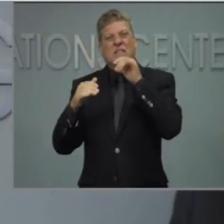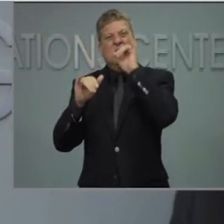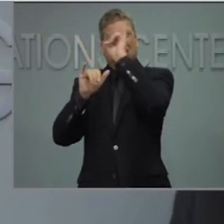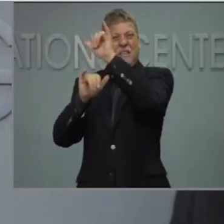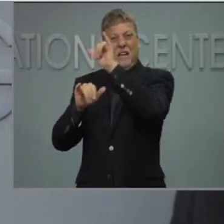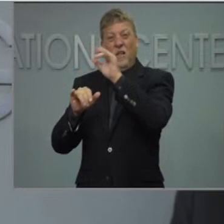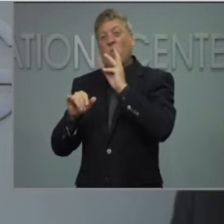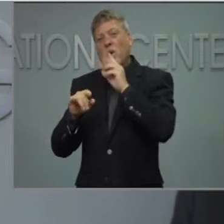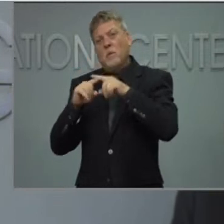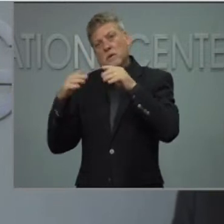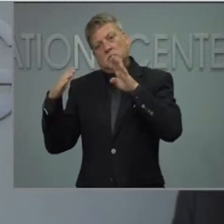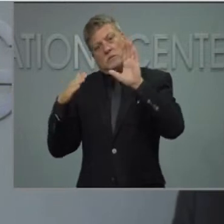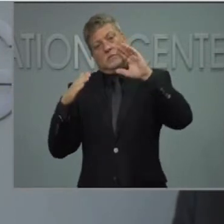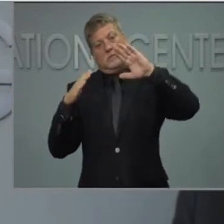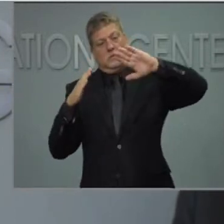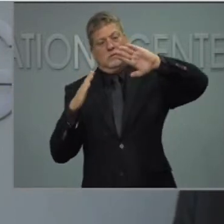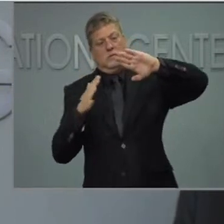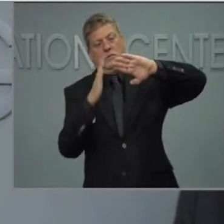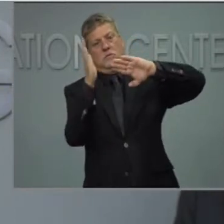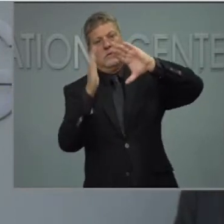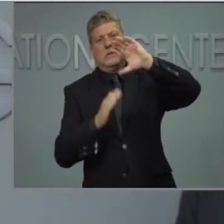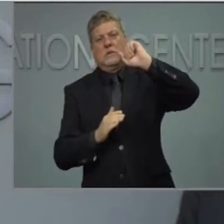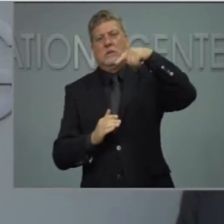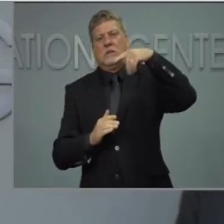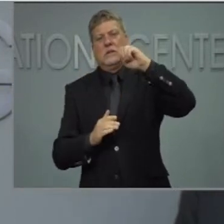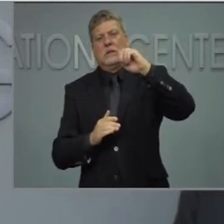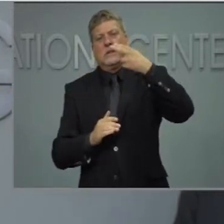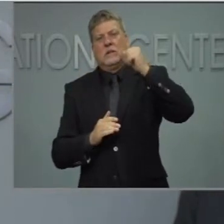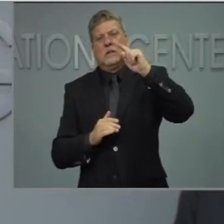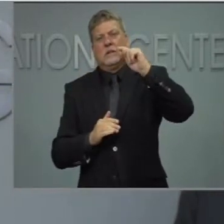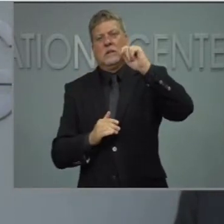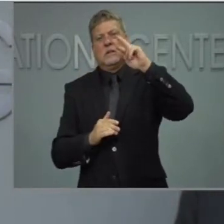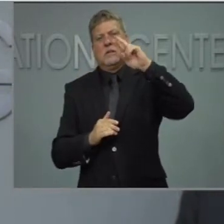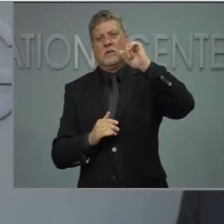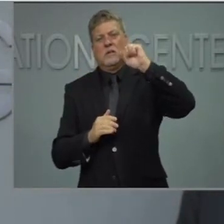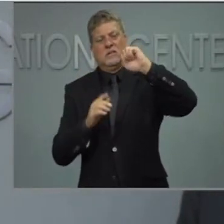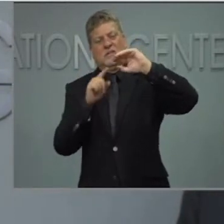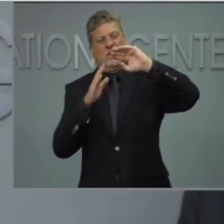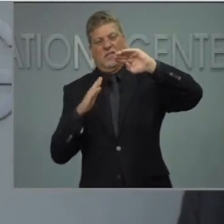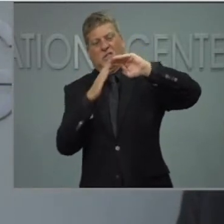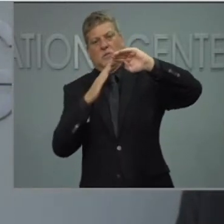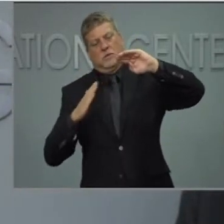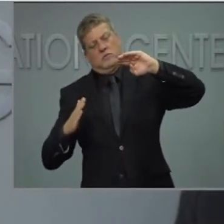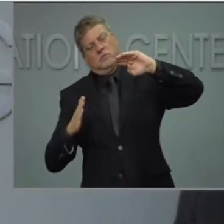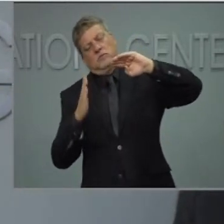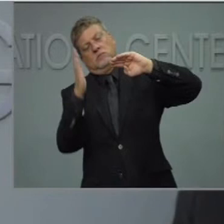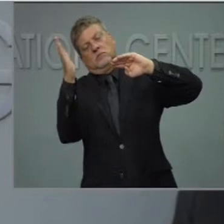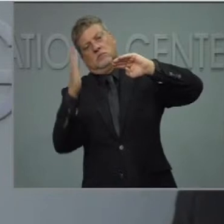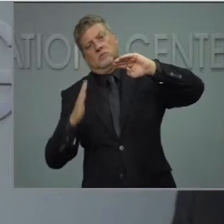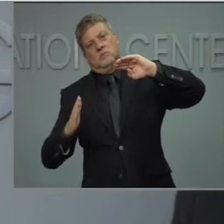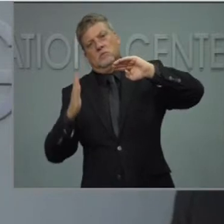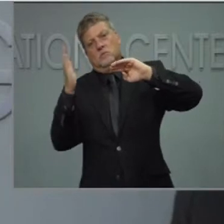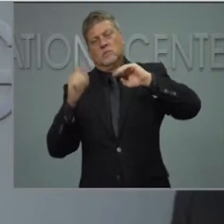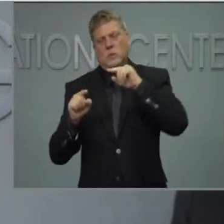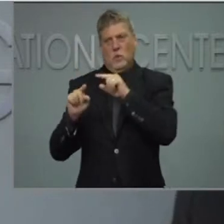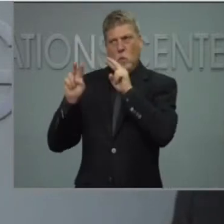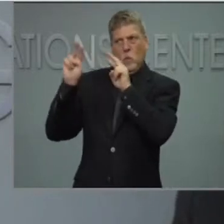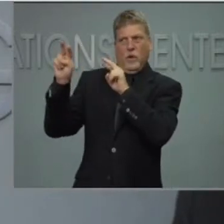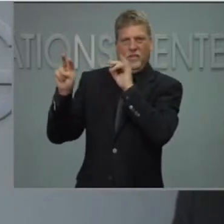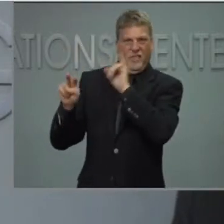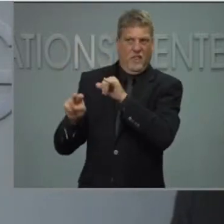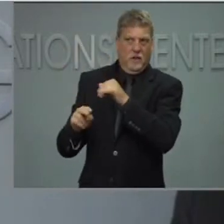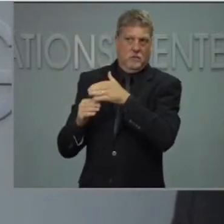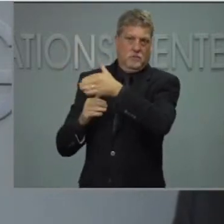Carolina as well. And so would ask that folks continue to be vigilant as they watch the weather, and to make smart decisions and not